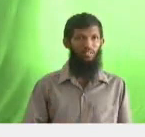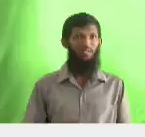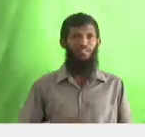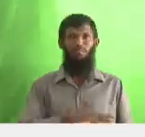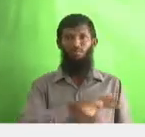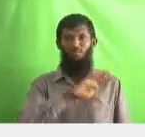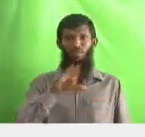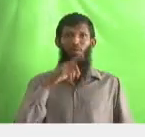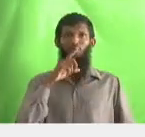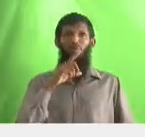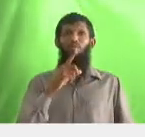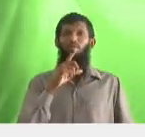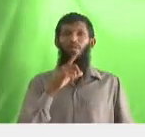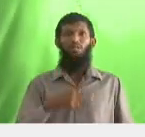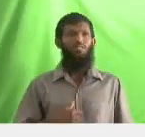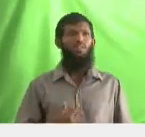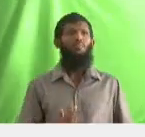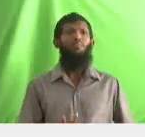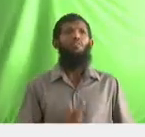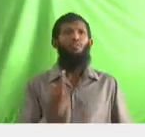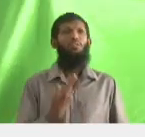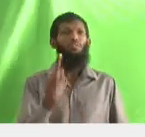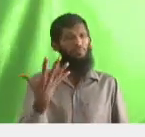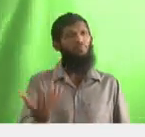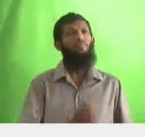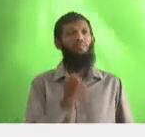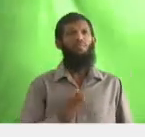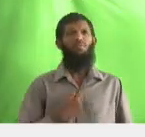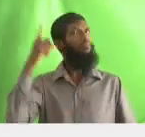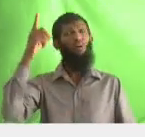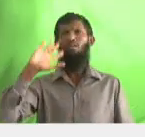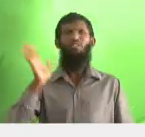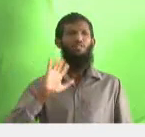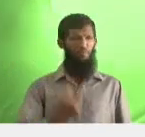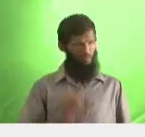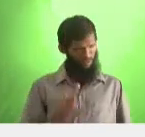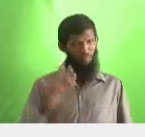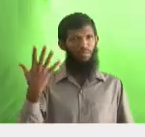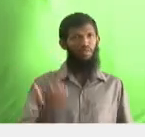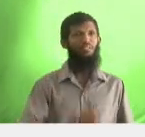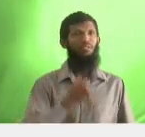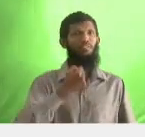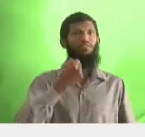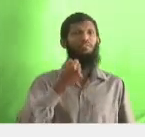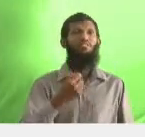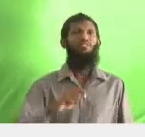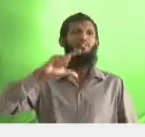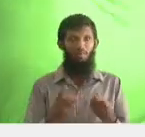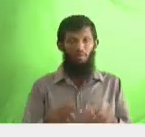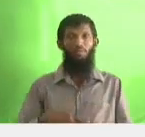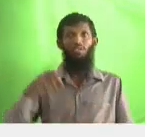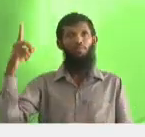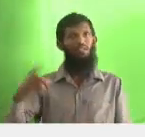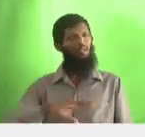Allah from the entire equation, and so Allah taught him a severe lesson, letting that lesson be not only for